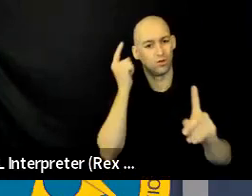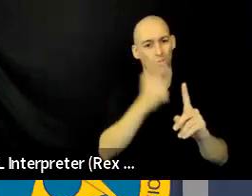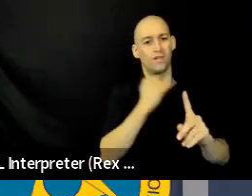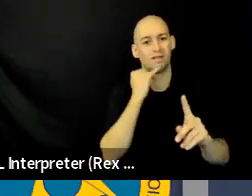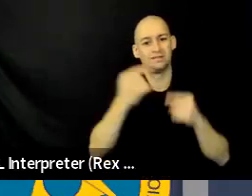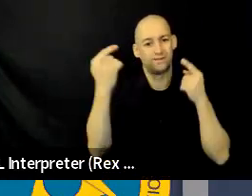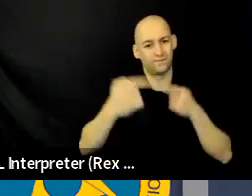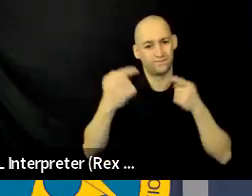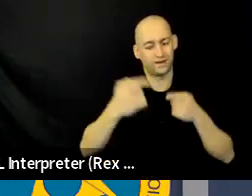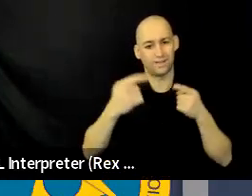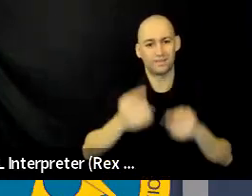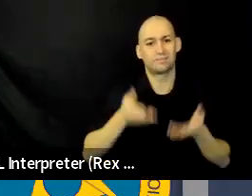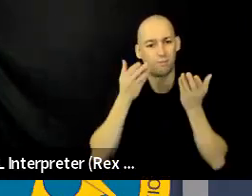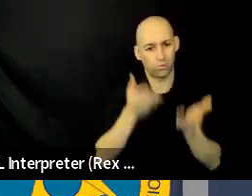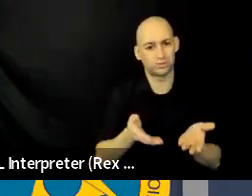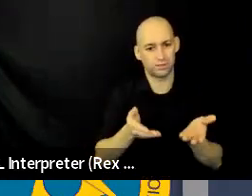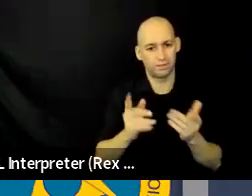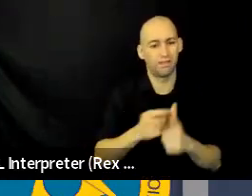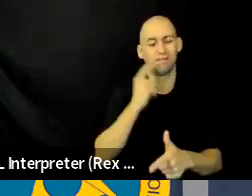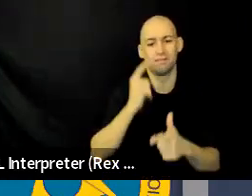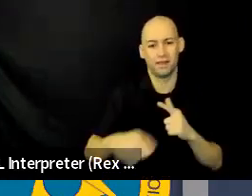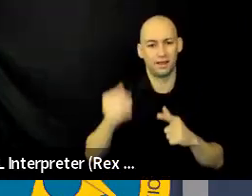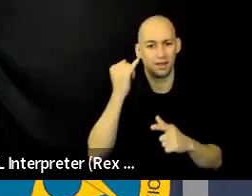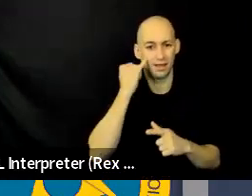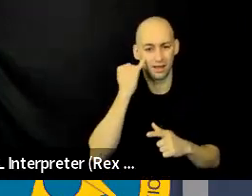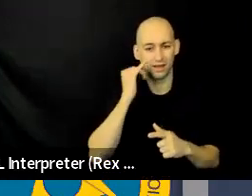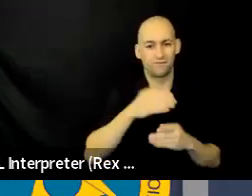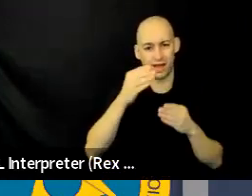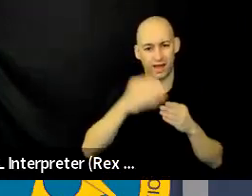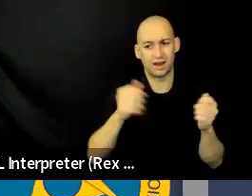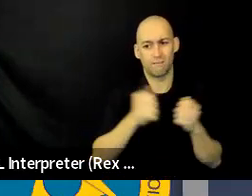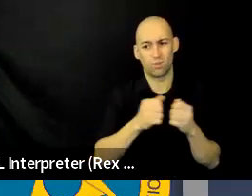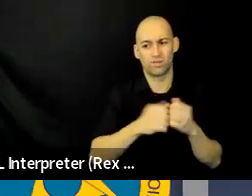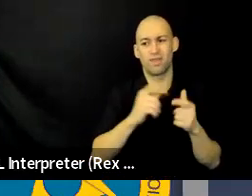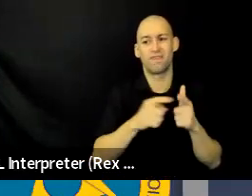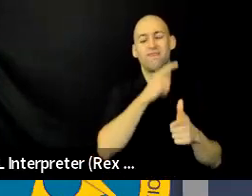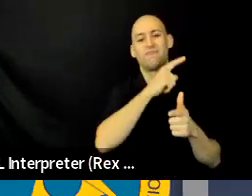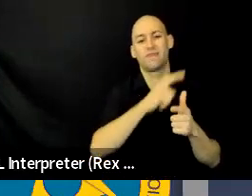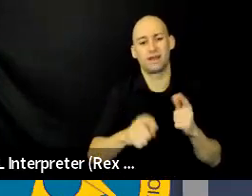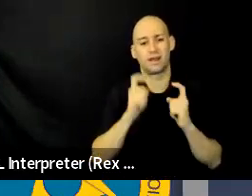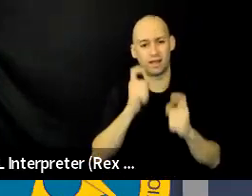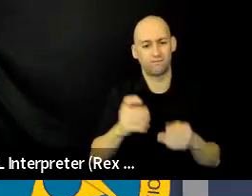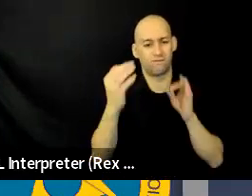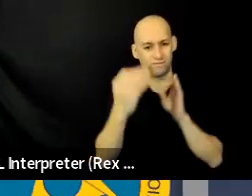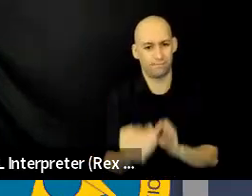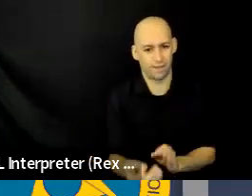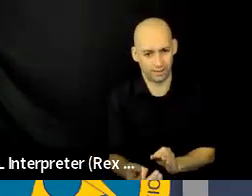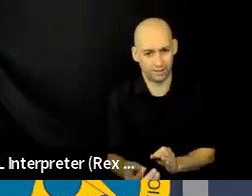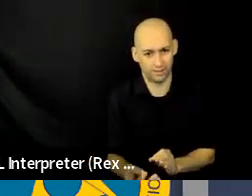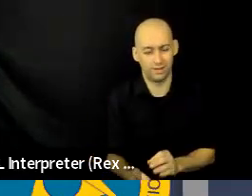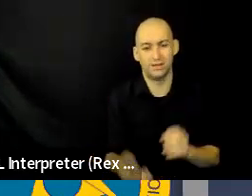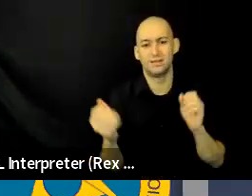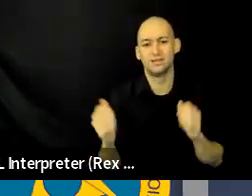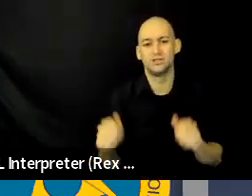this proposal, and then if we end up with it, then we'll give you feedback on that. But that's been the challenge, is we're really open